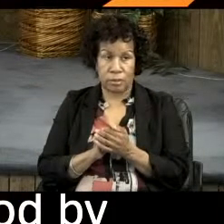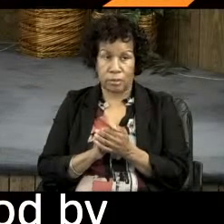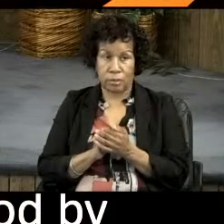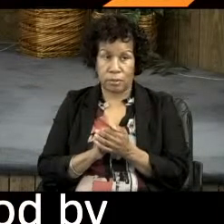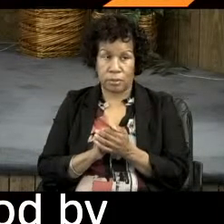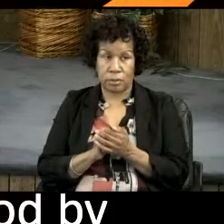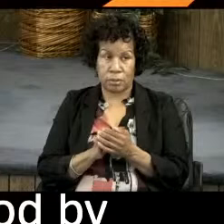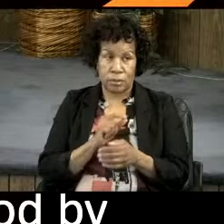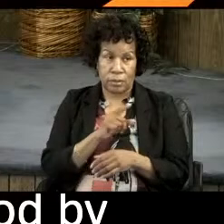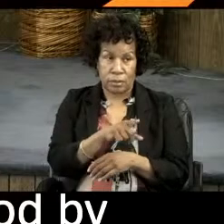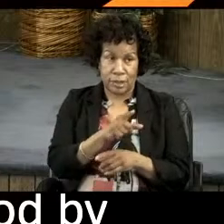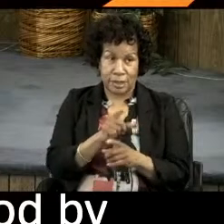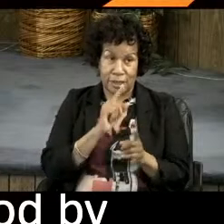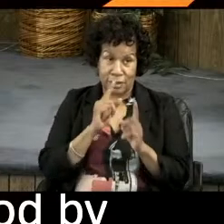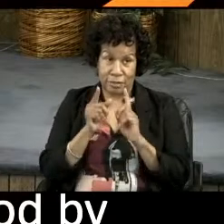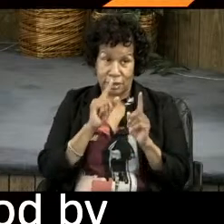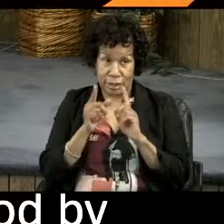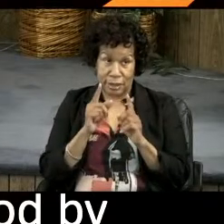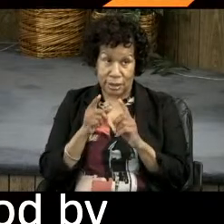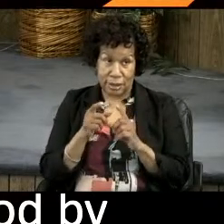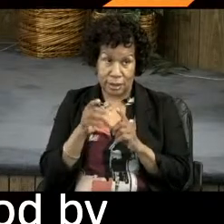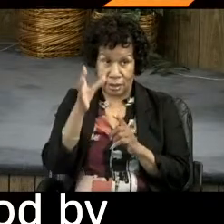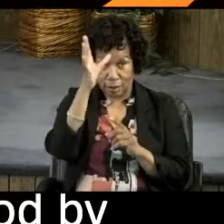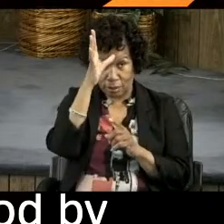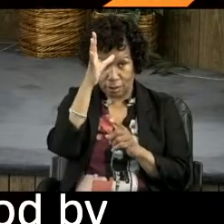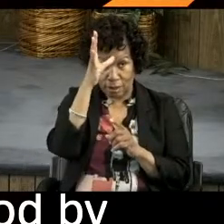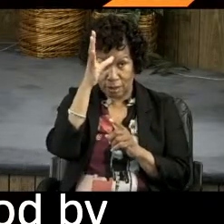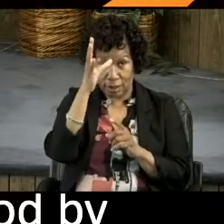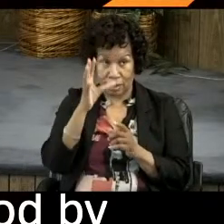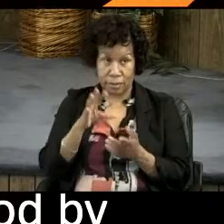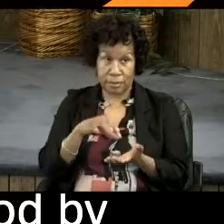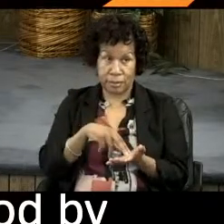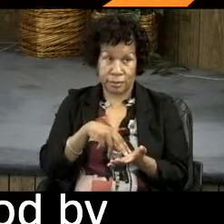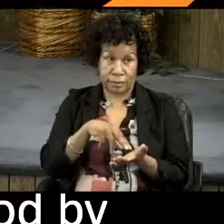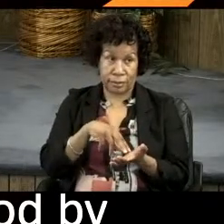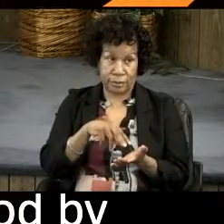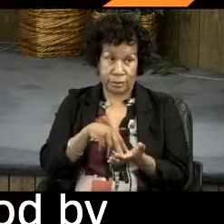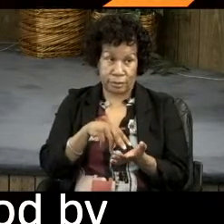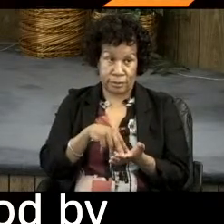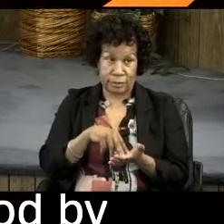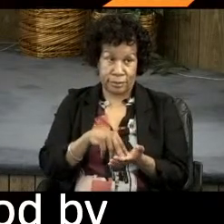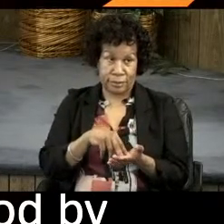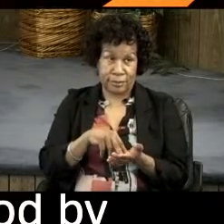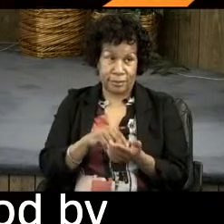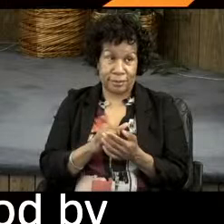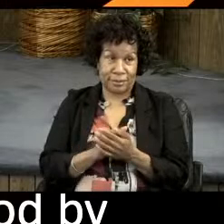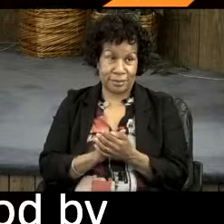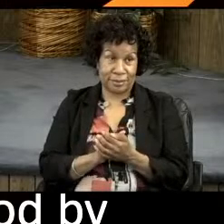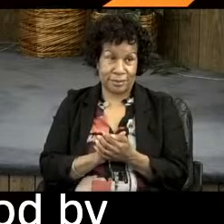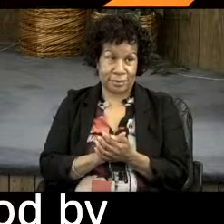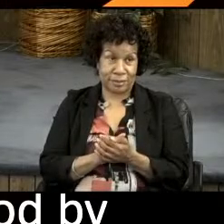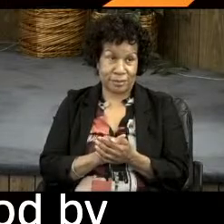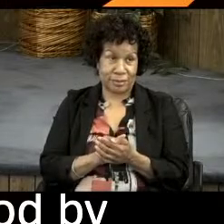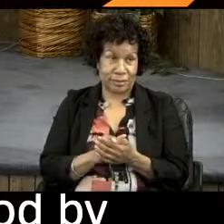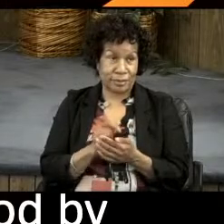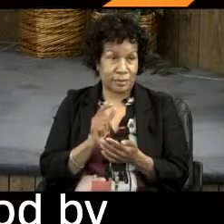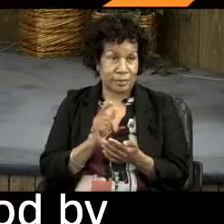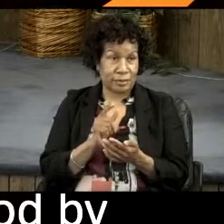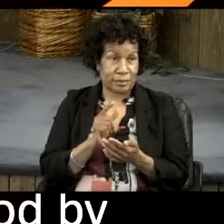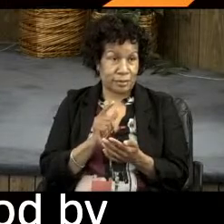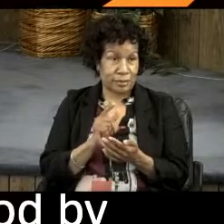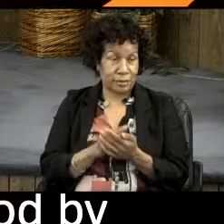But David spoke up. I'm getting ready to go. If you ain't worshiped yet, it's about that time.